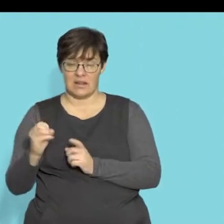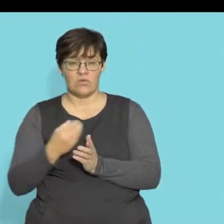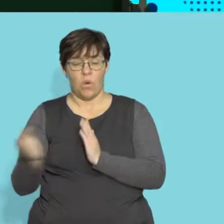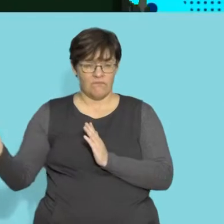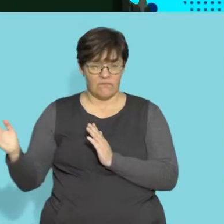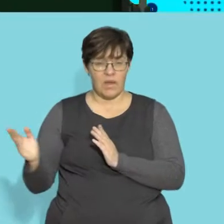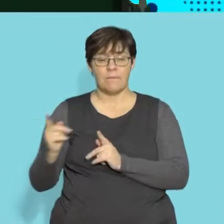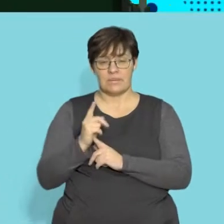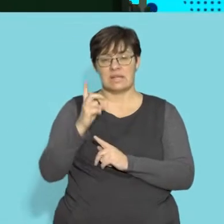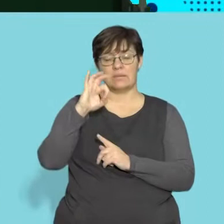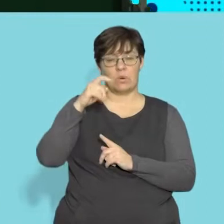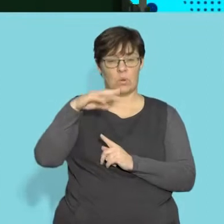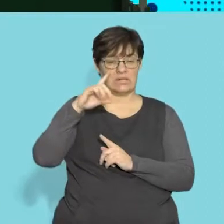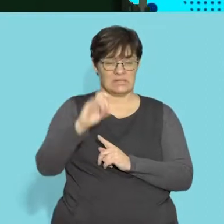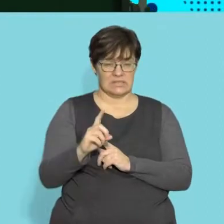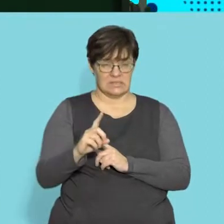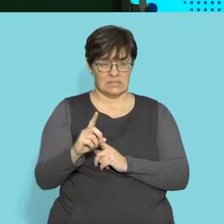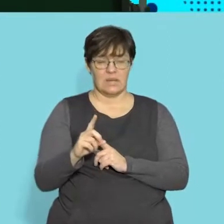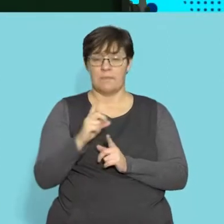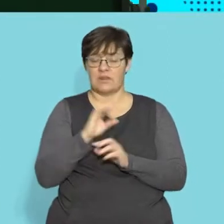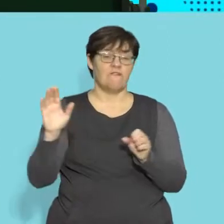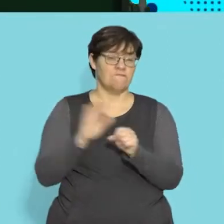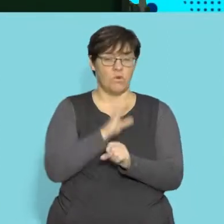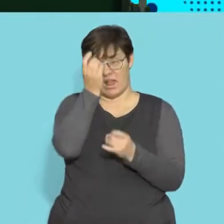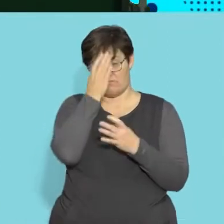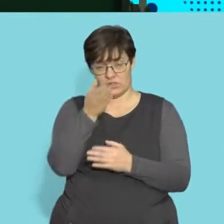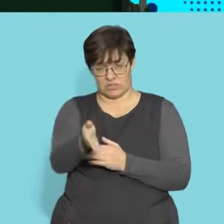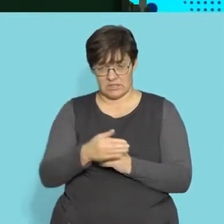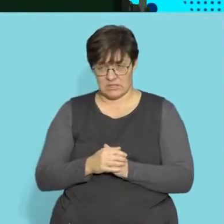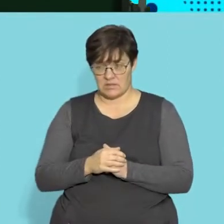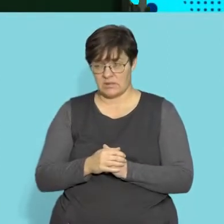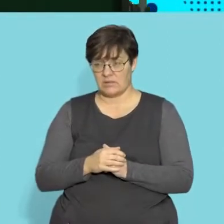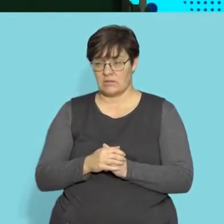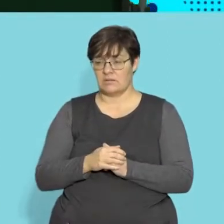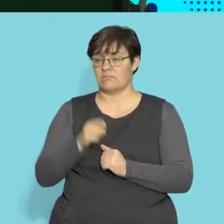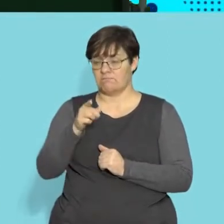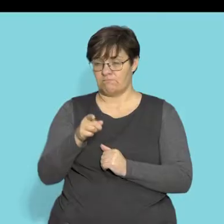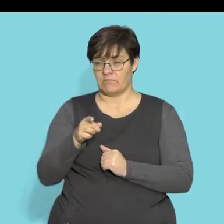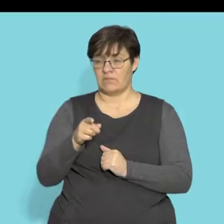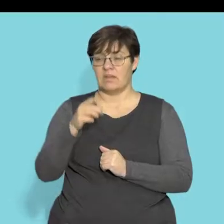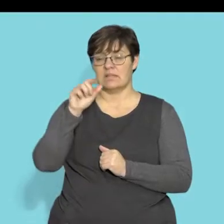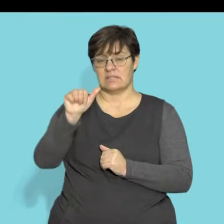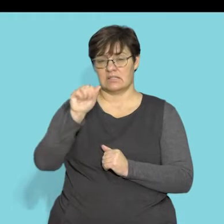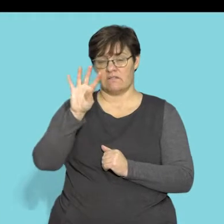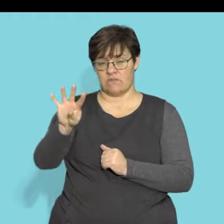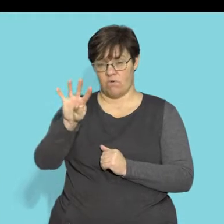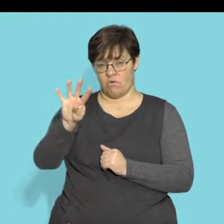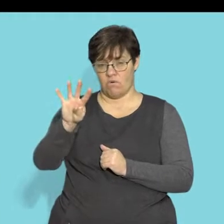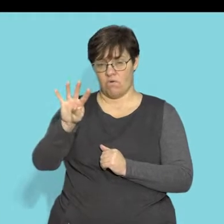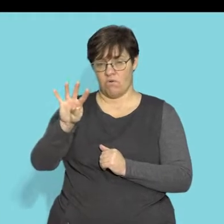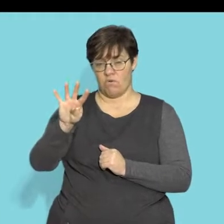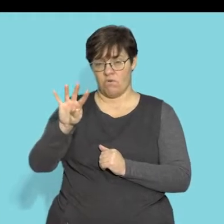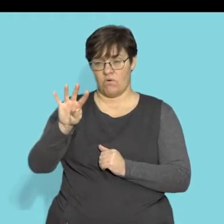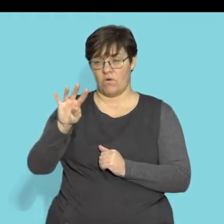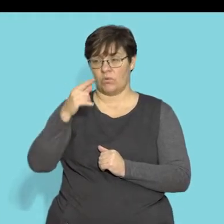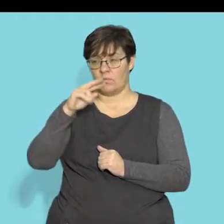removed, it should be a diploid cell, and it would have a full set of genetic information. So that would be a cell that has 64,